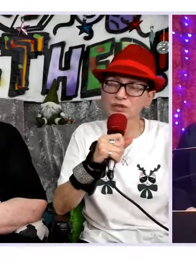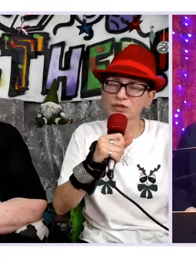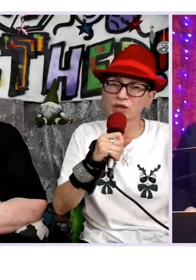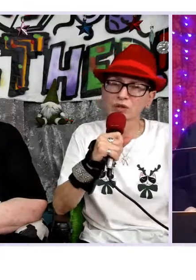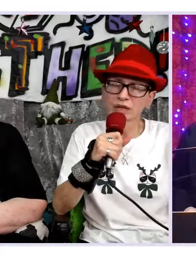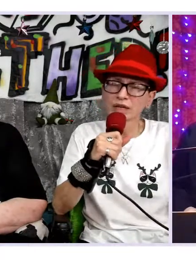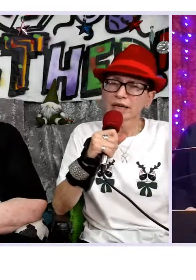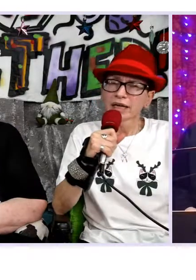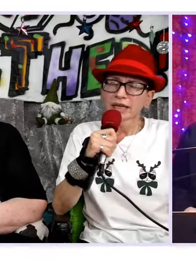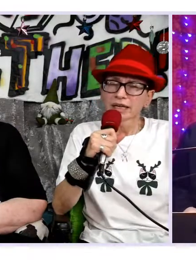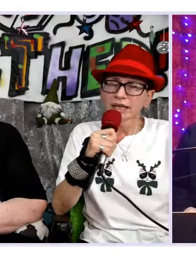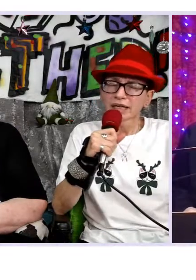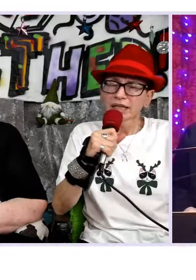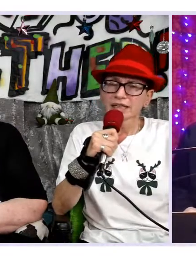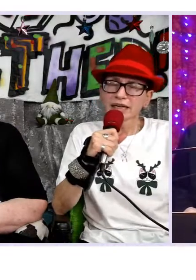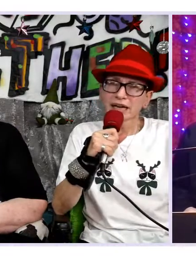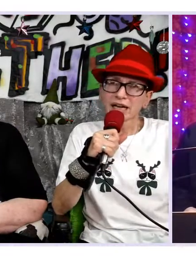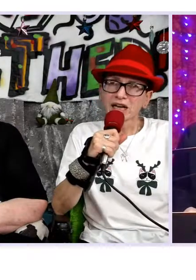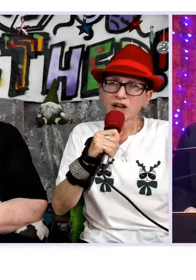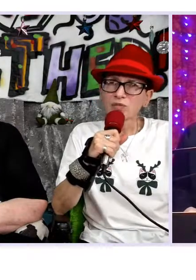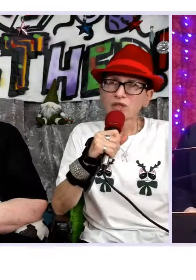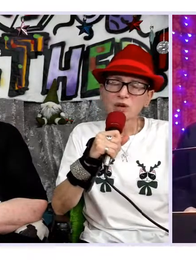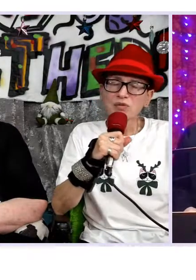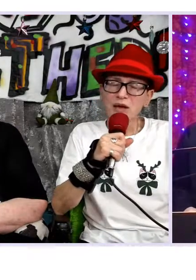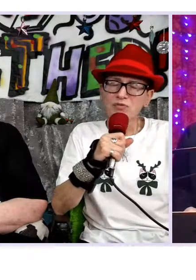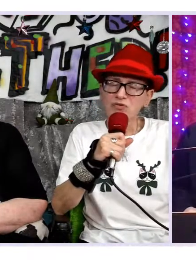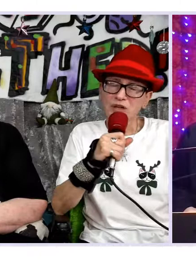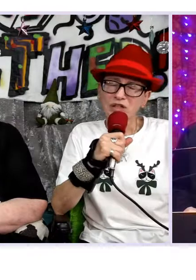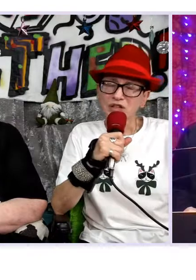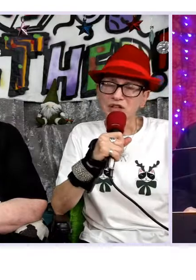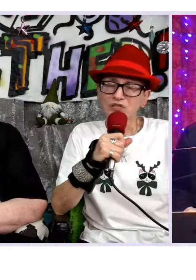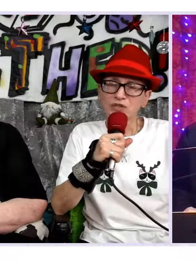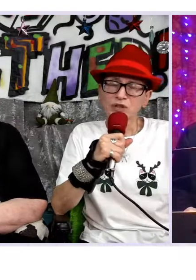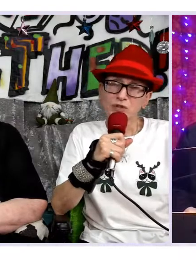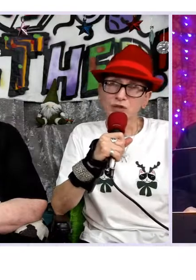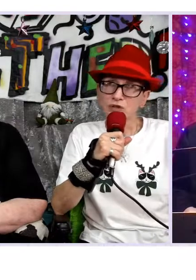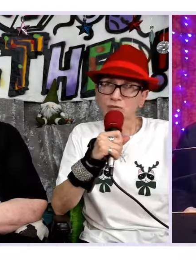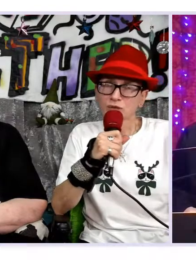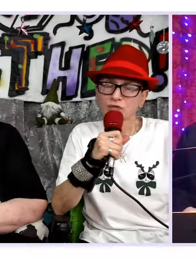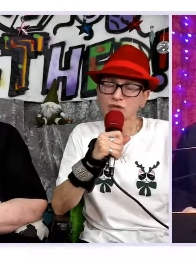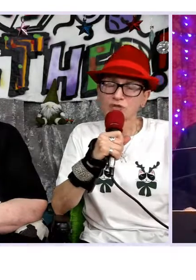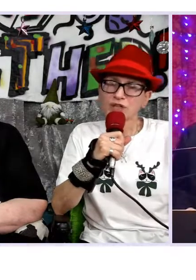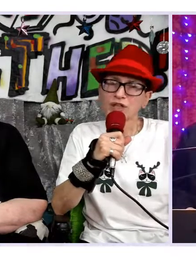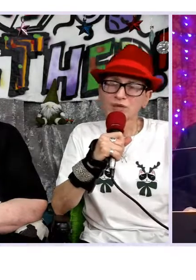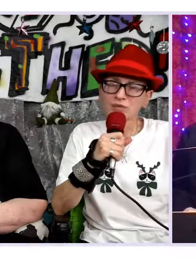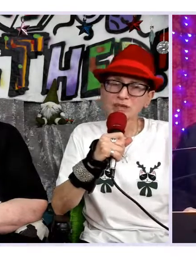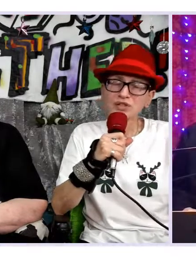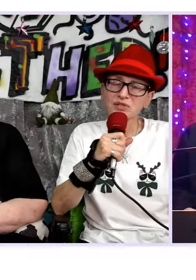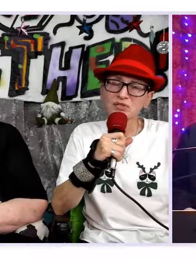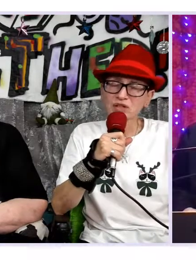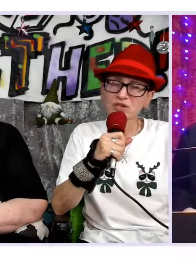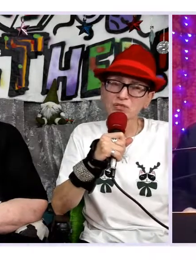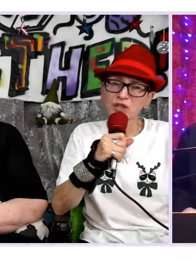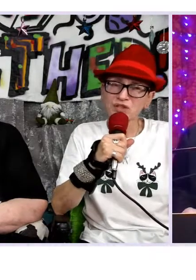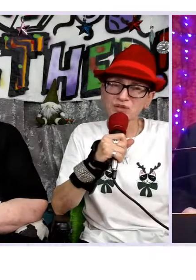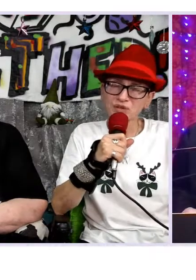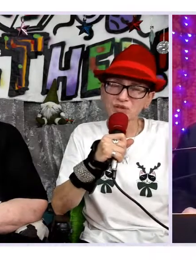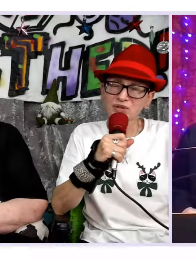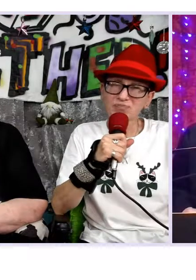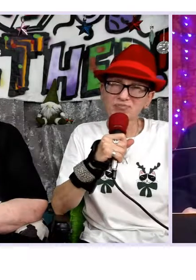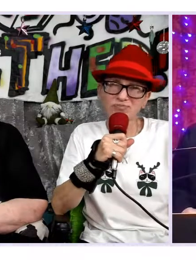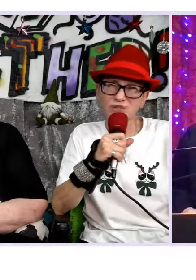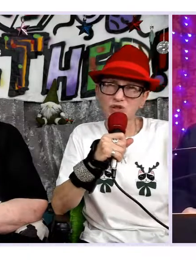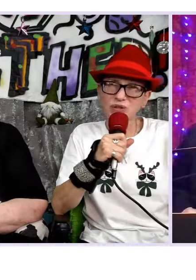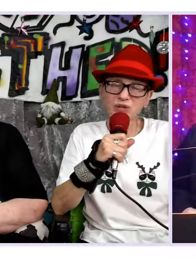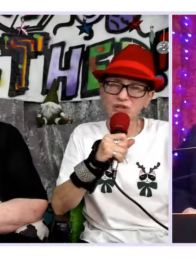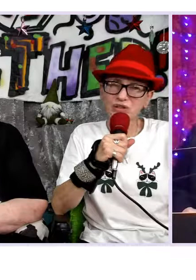winners. So yeah, I mean, I'm funnily enough, for somebody of 58, I'm a massive fan of